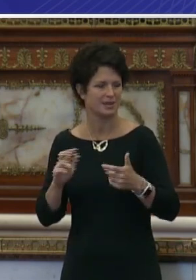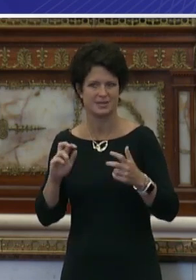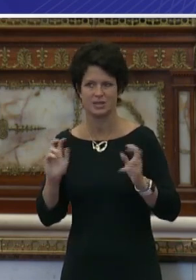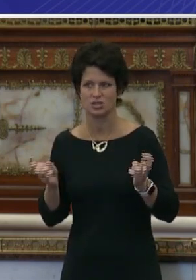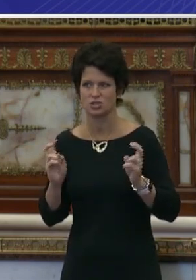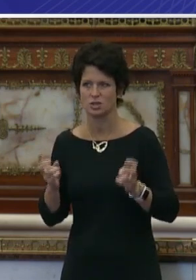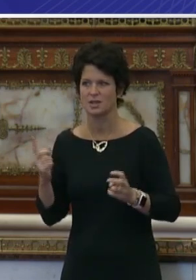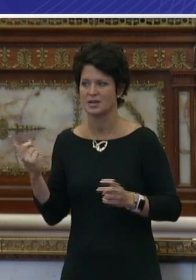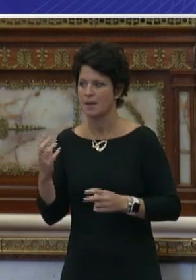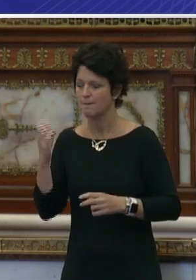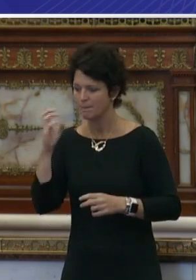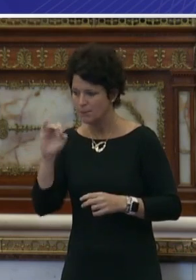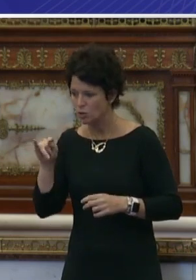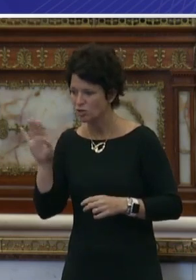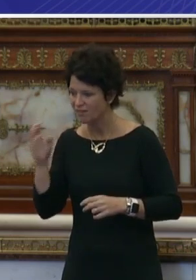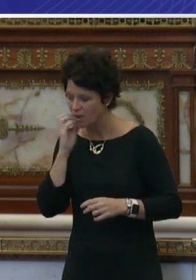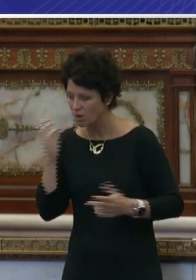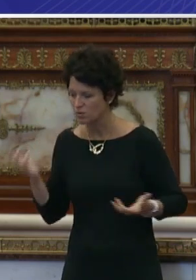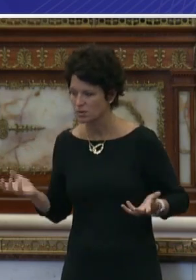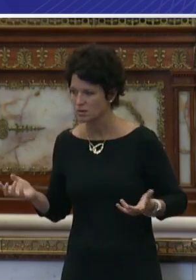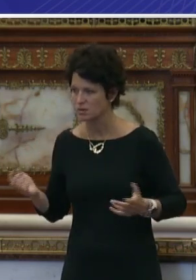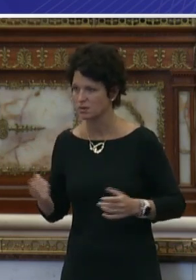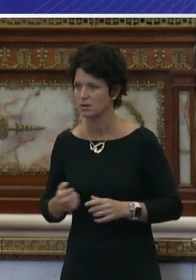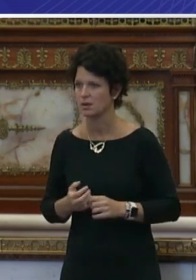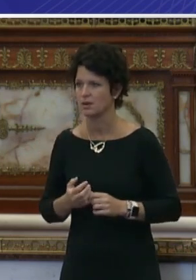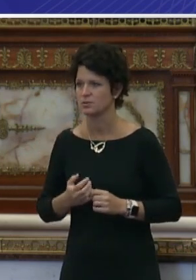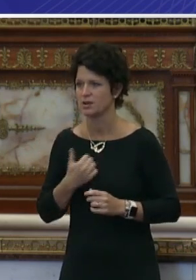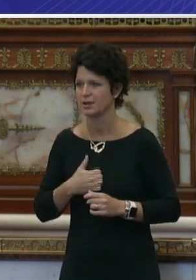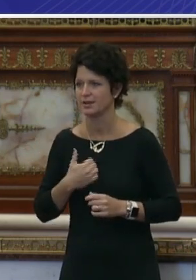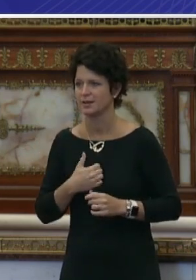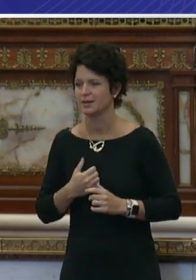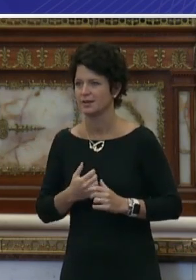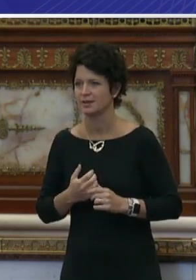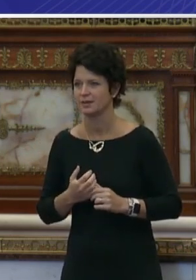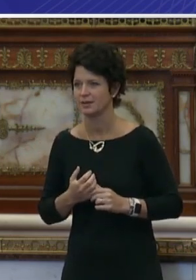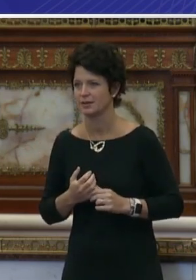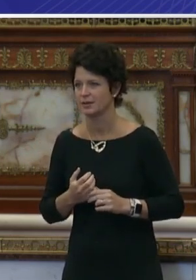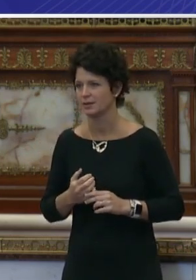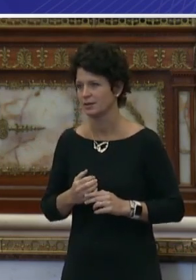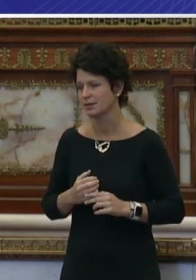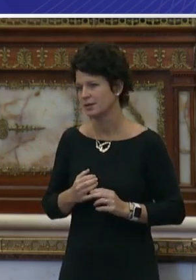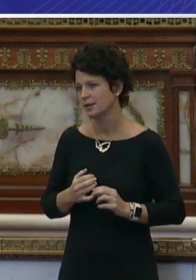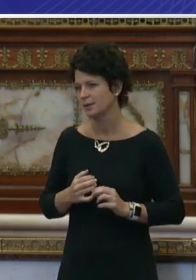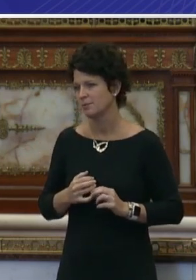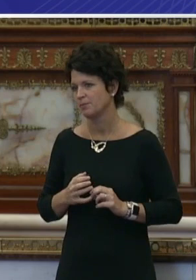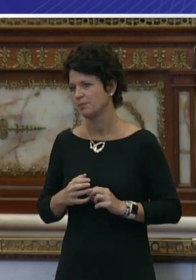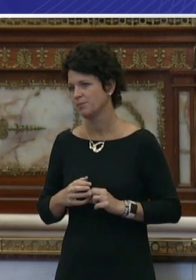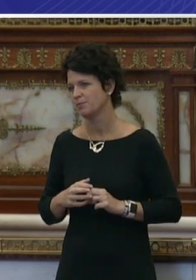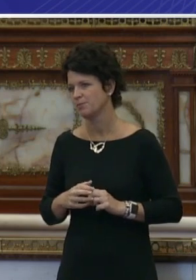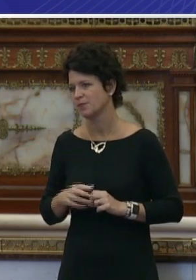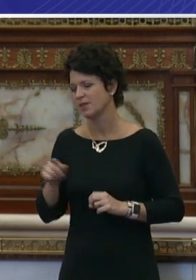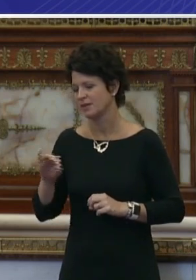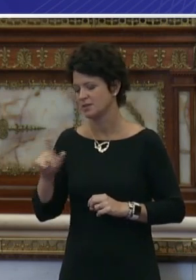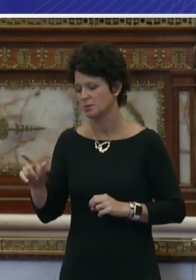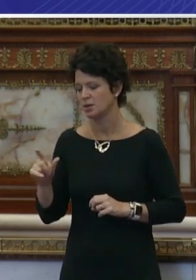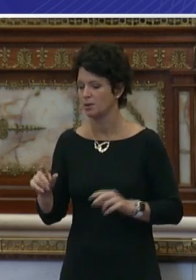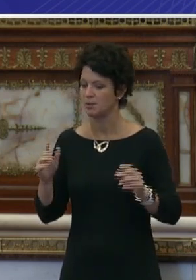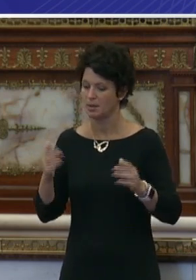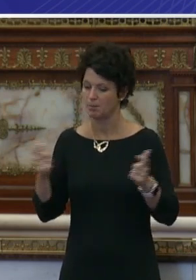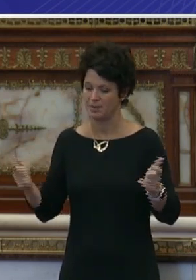please mute your phone, Melissa. Okay. All right. Thank you. Sorry. Sorry. I would just say this bill would be a